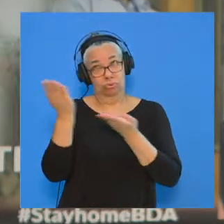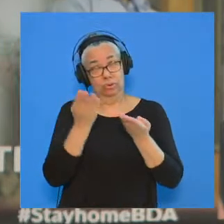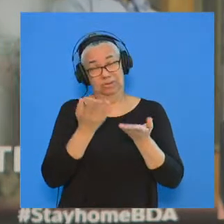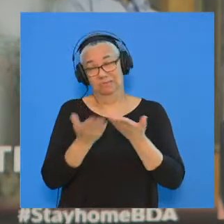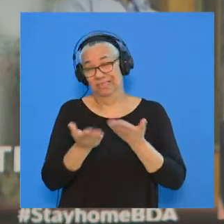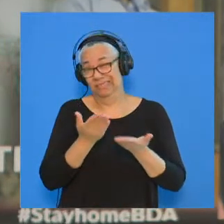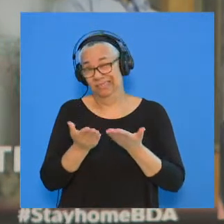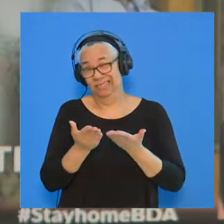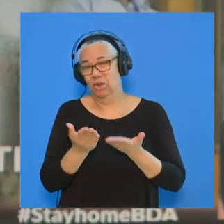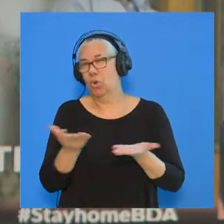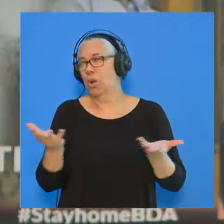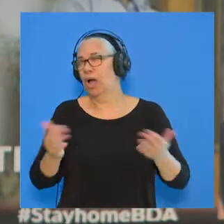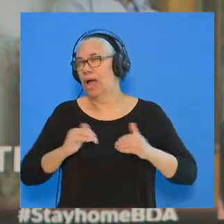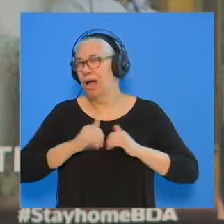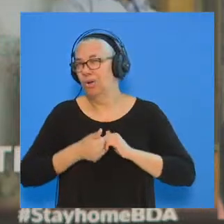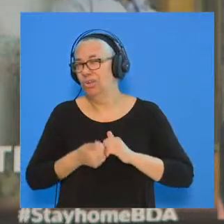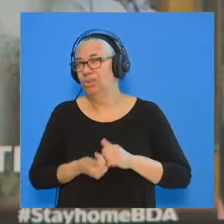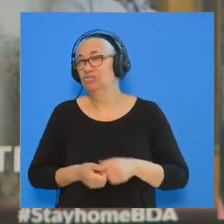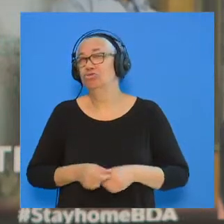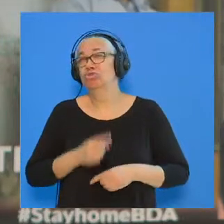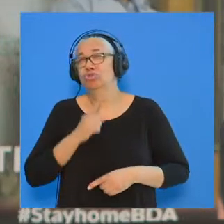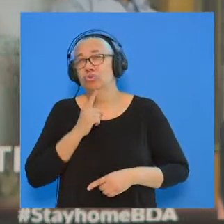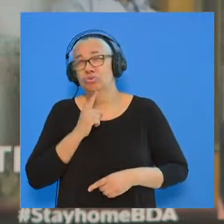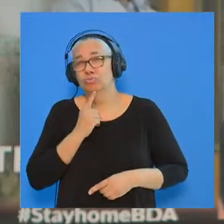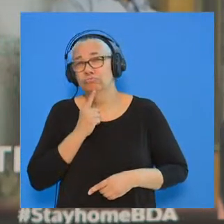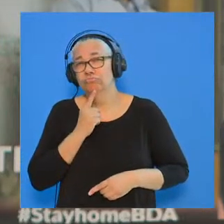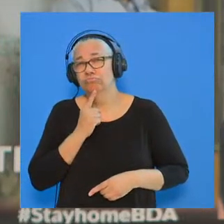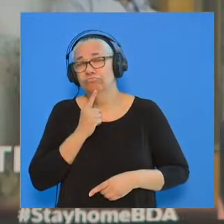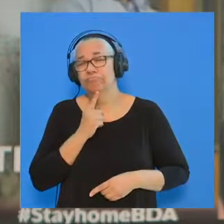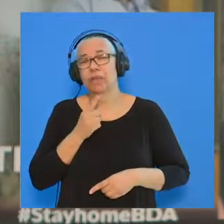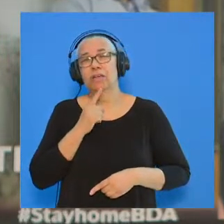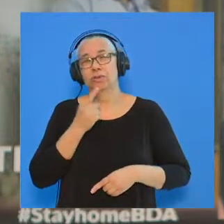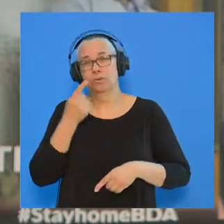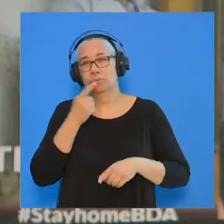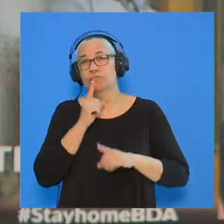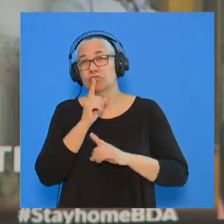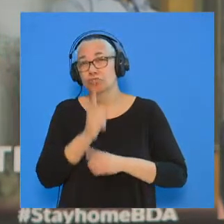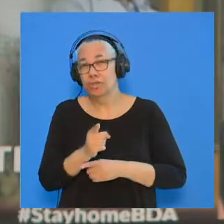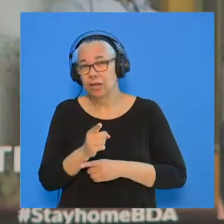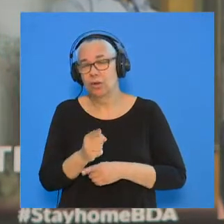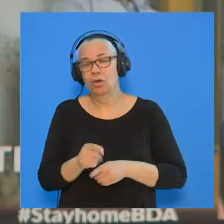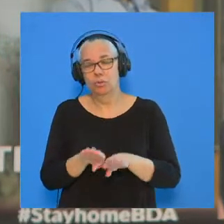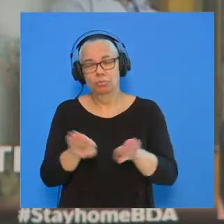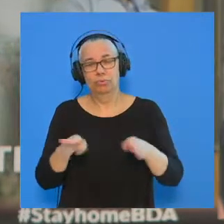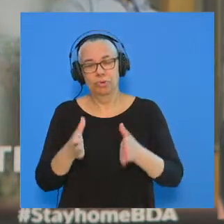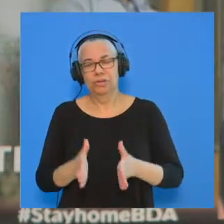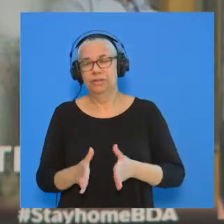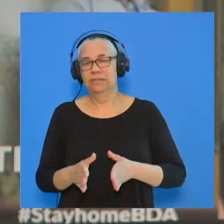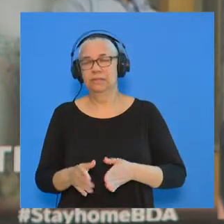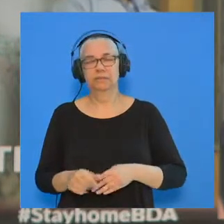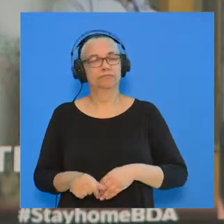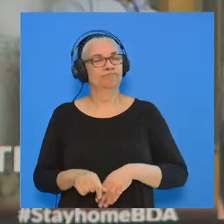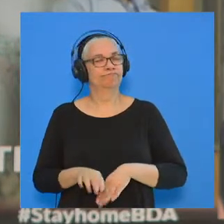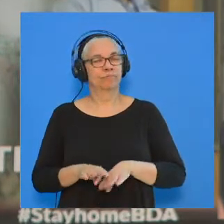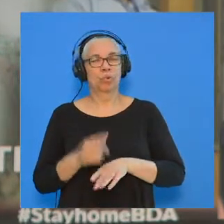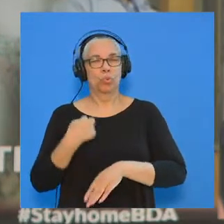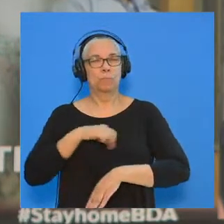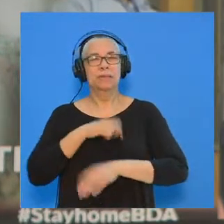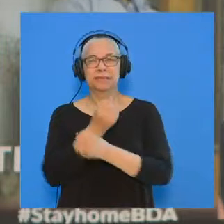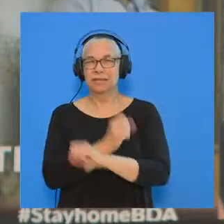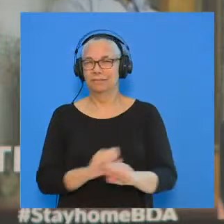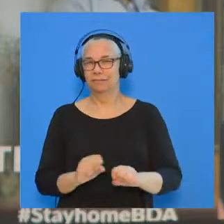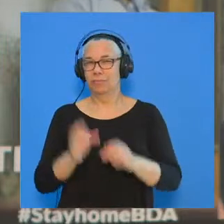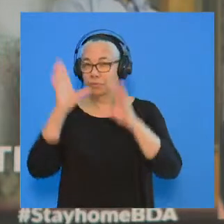Bermudians that you'll keep them safe? I will put it this way, that I have no intention of exposing my family,